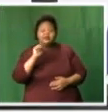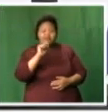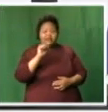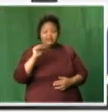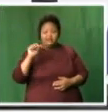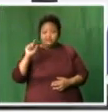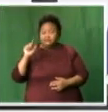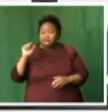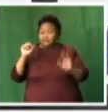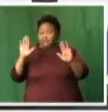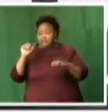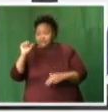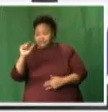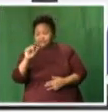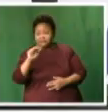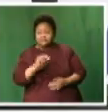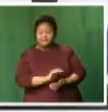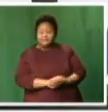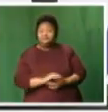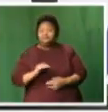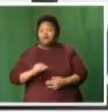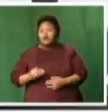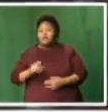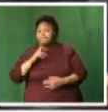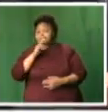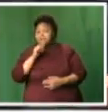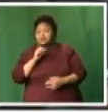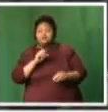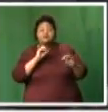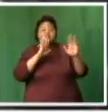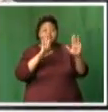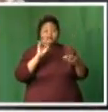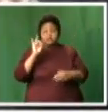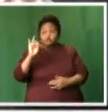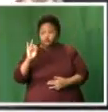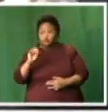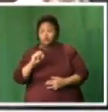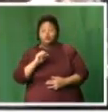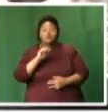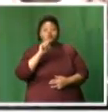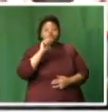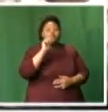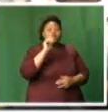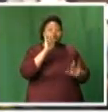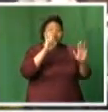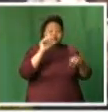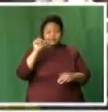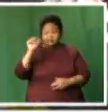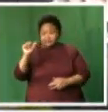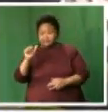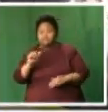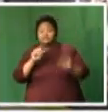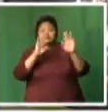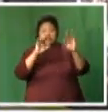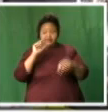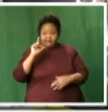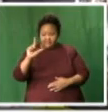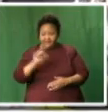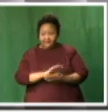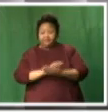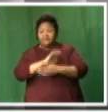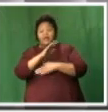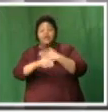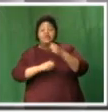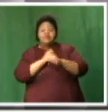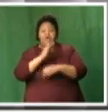at 92, 96, and 97. When comparing SHIMS 2 2016 and